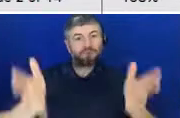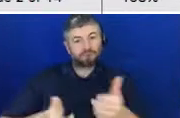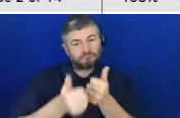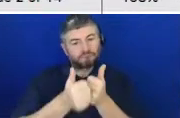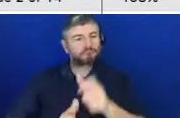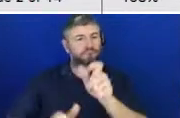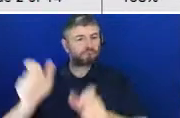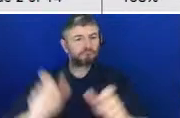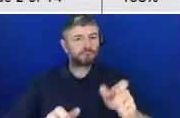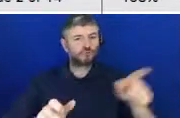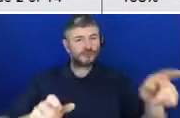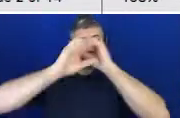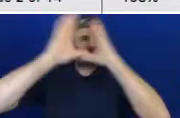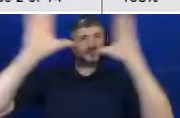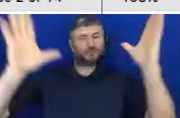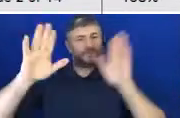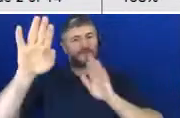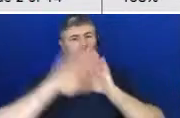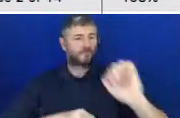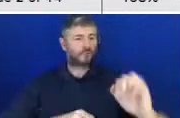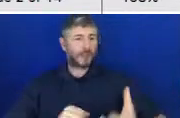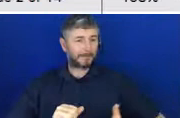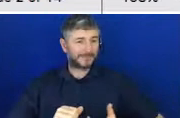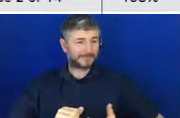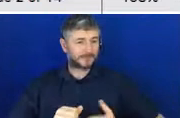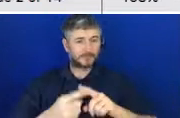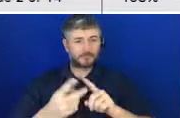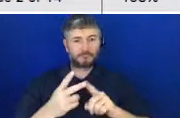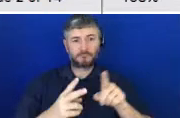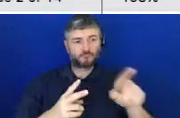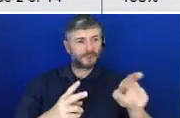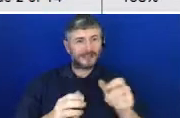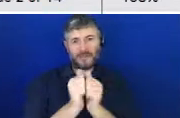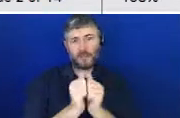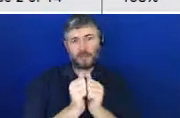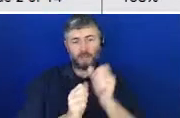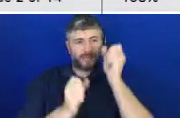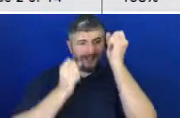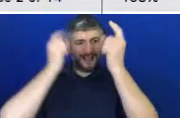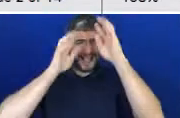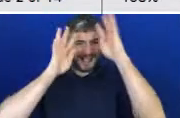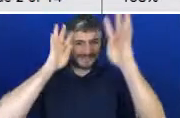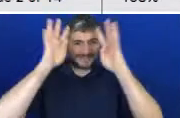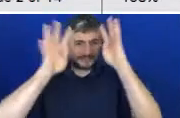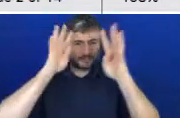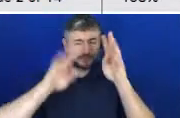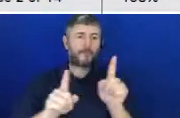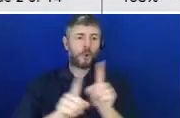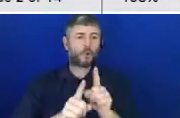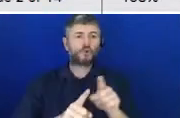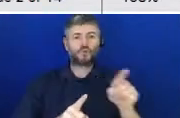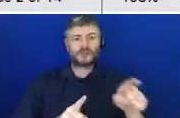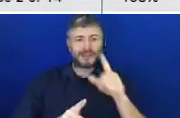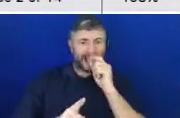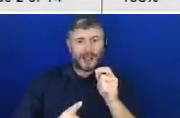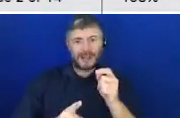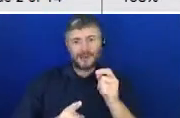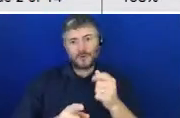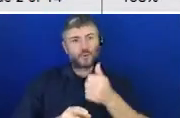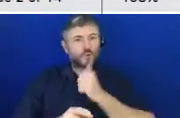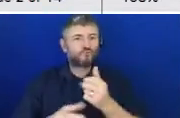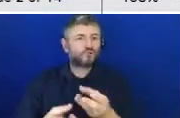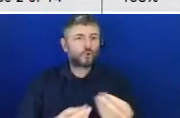for the future of her business. She values ideas, and also she mobilises resources.